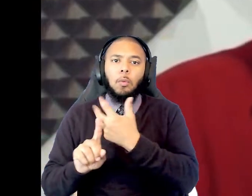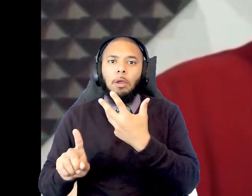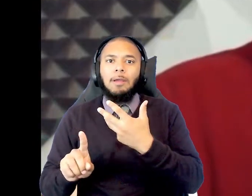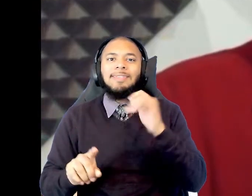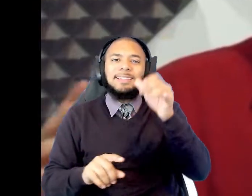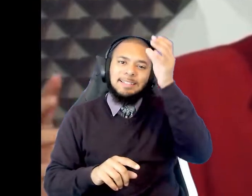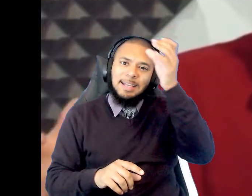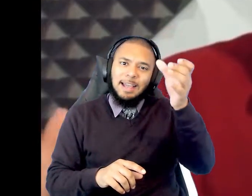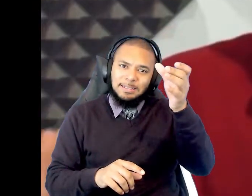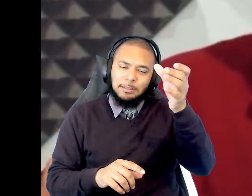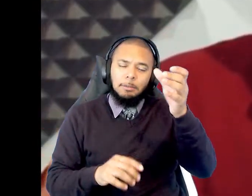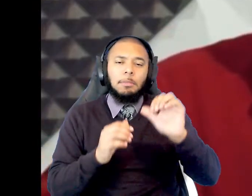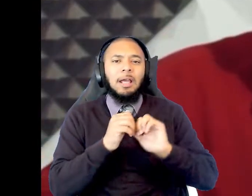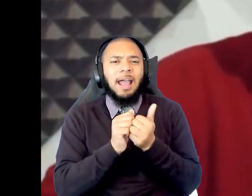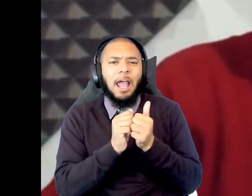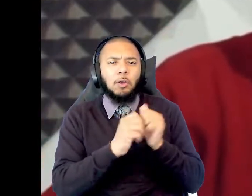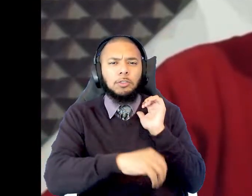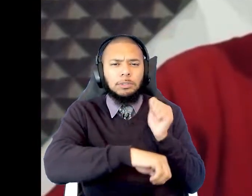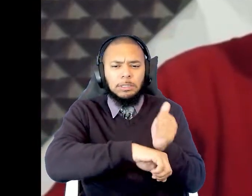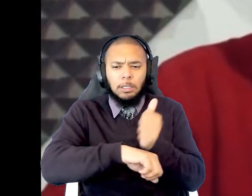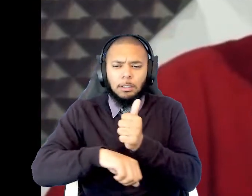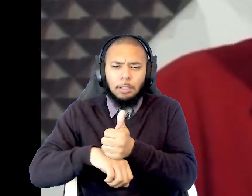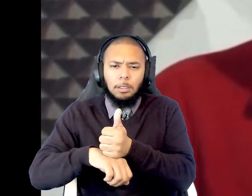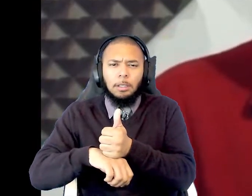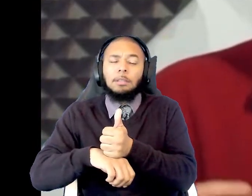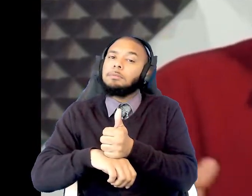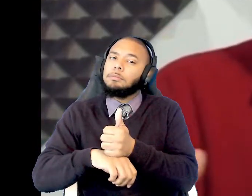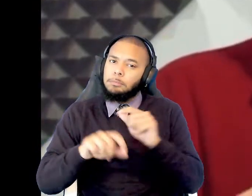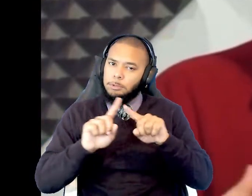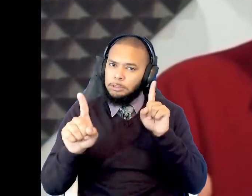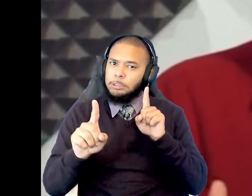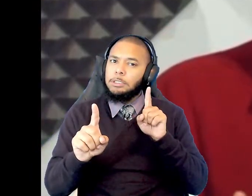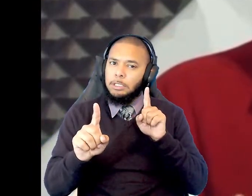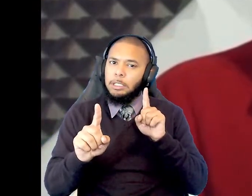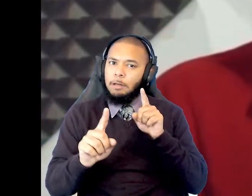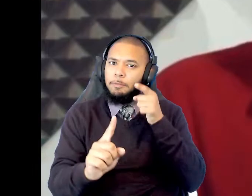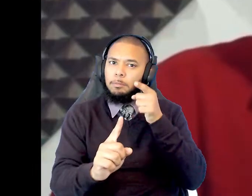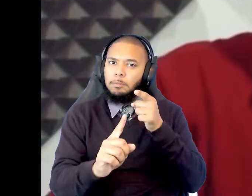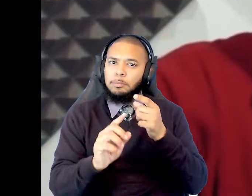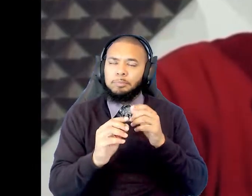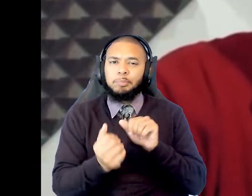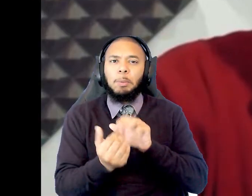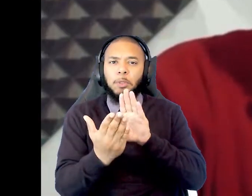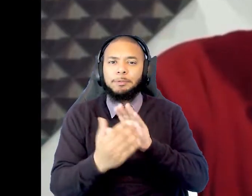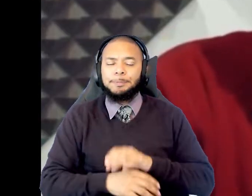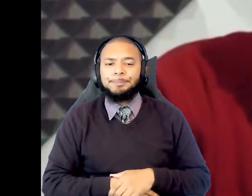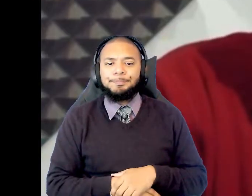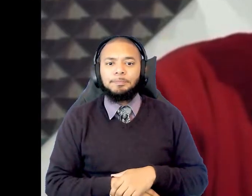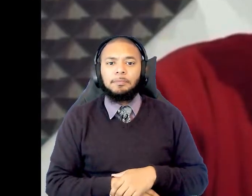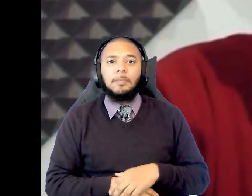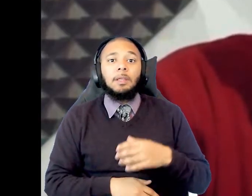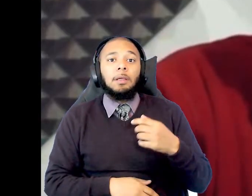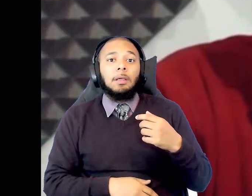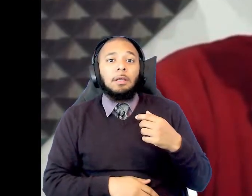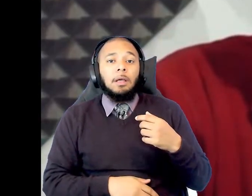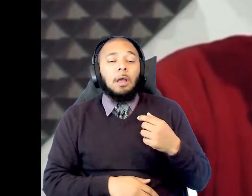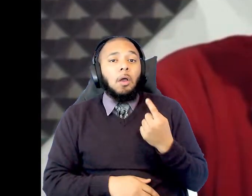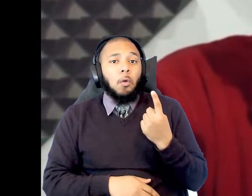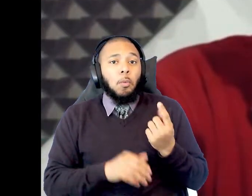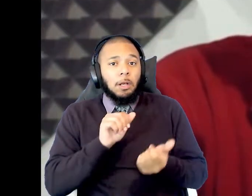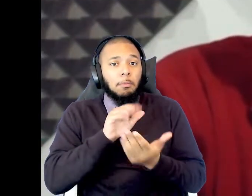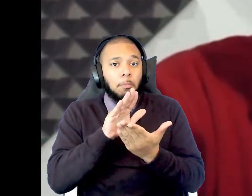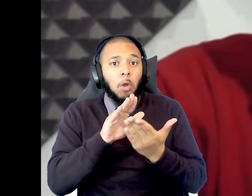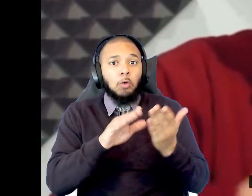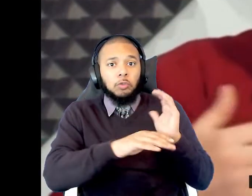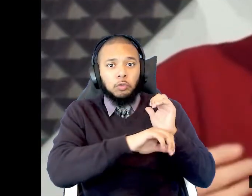things. How do we structure it is a different question. So there are two different ways we can do this. One of these is called an argument sandwich,